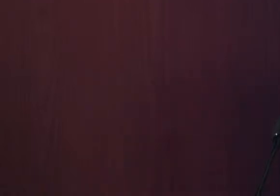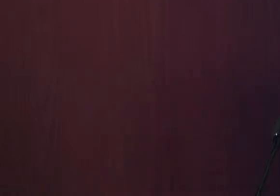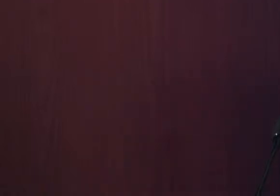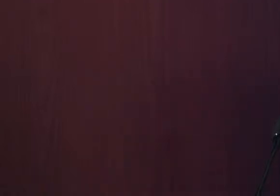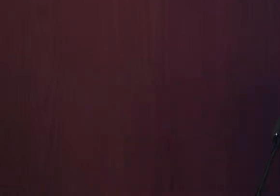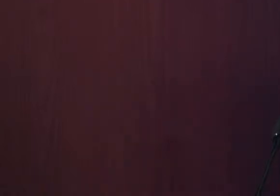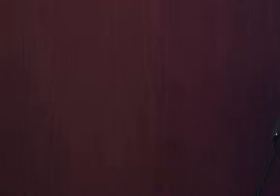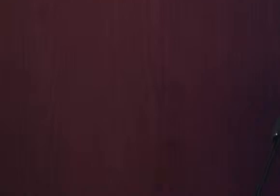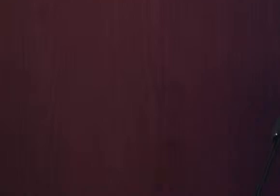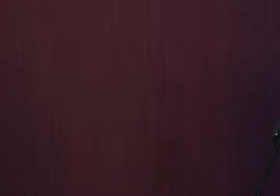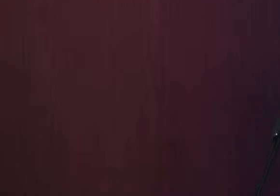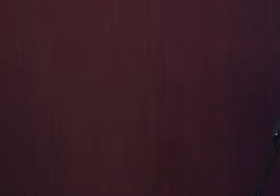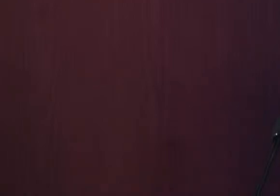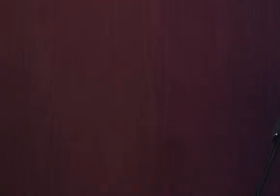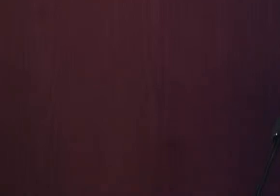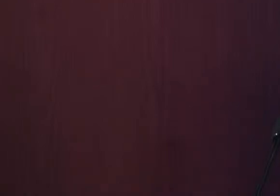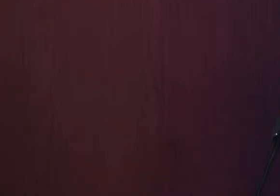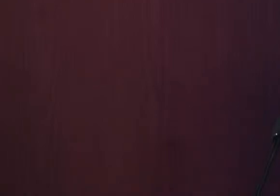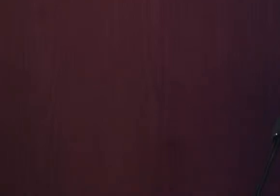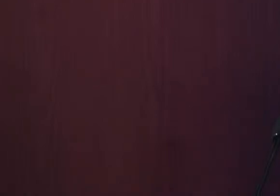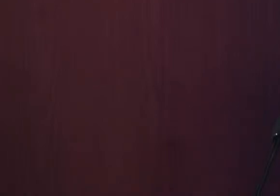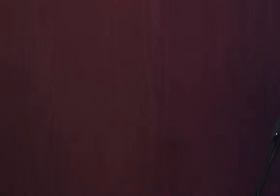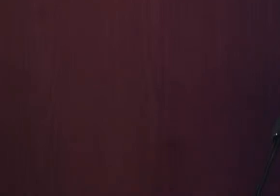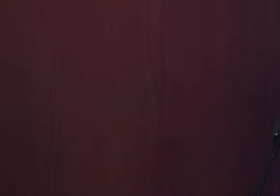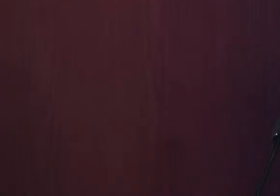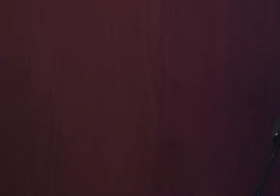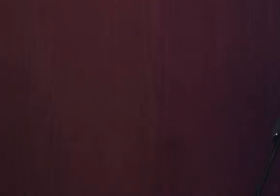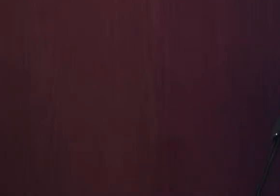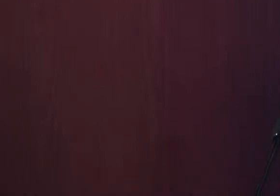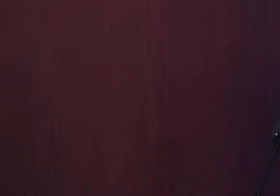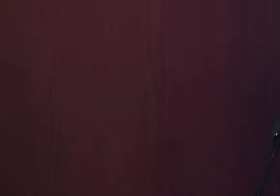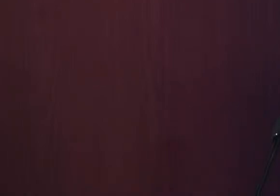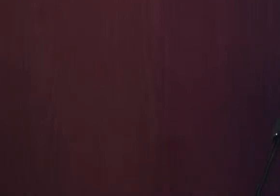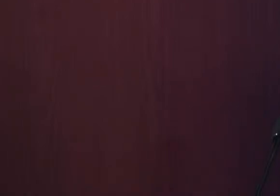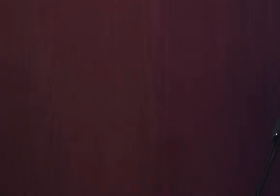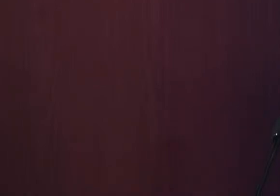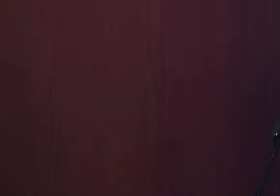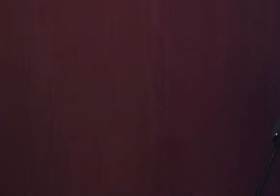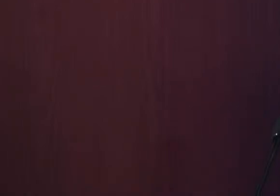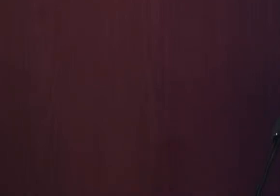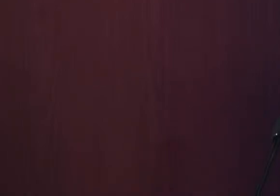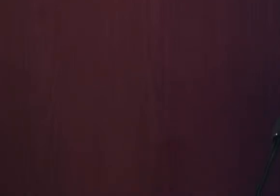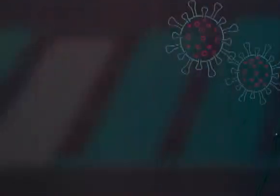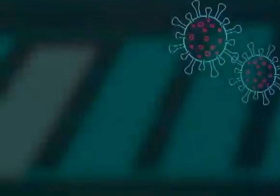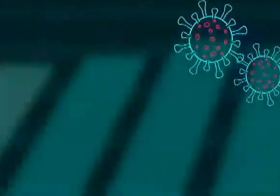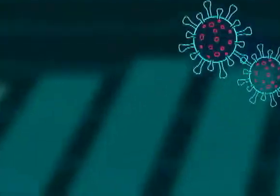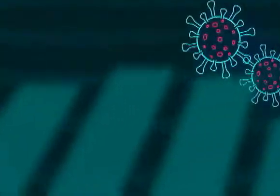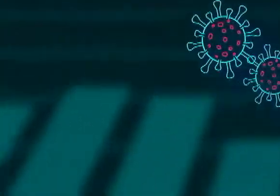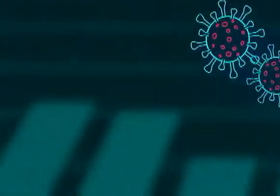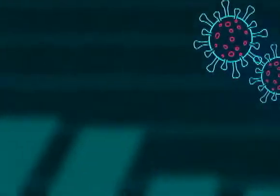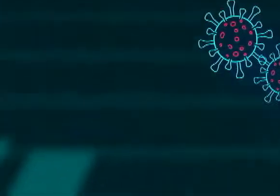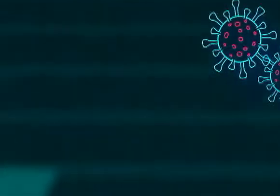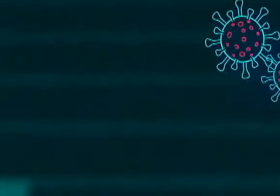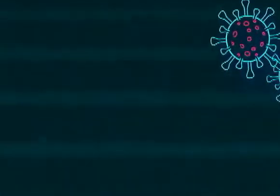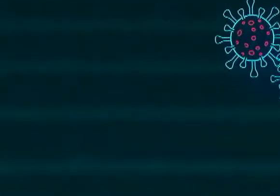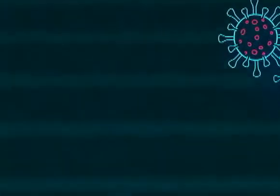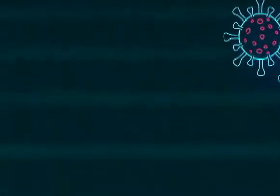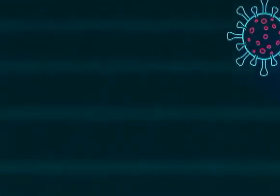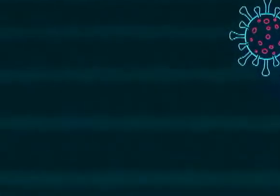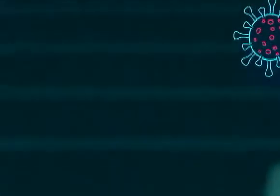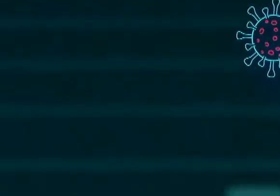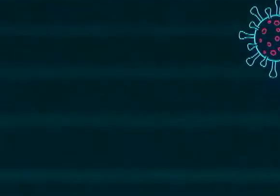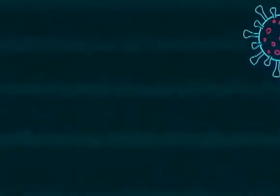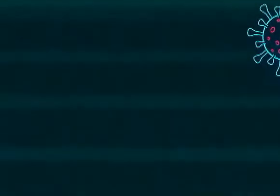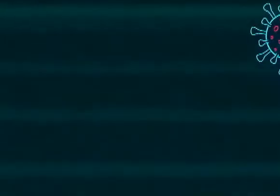we're going to set that story for a whole other day. It deserves its very own day. So we'll get to that very soon, but let's get to Dr. Dana Hawkinson joining us